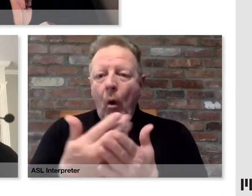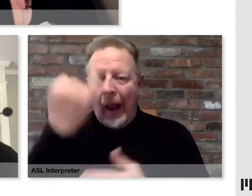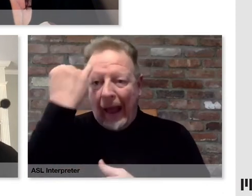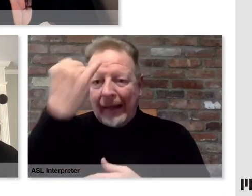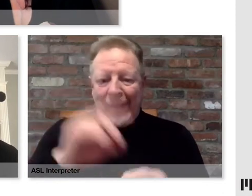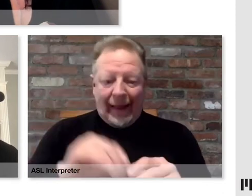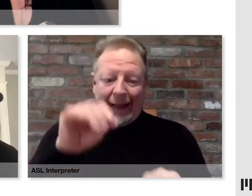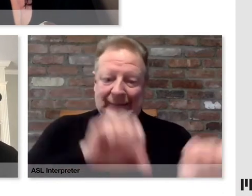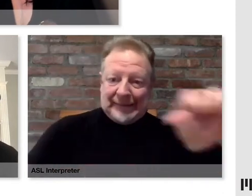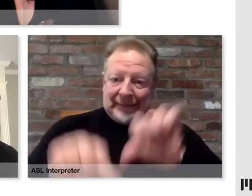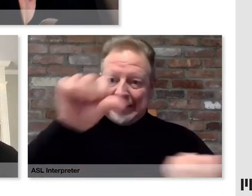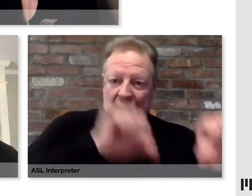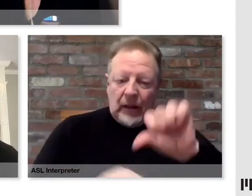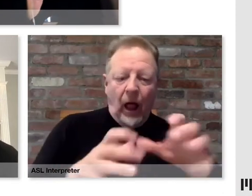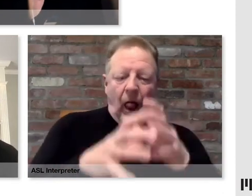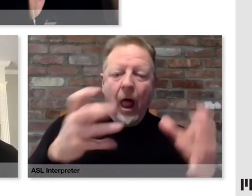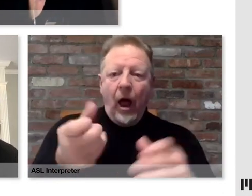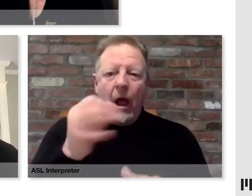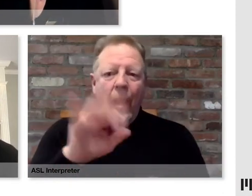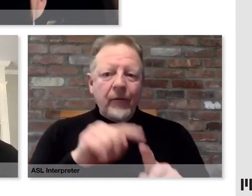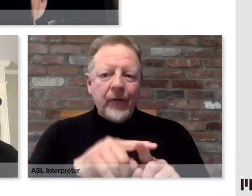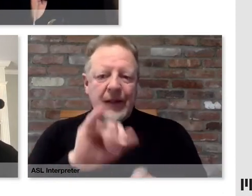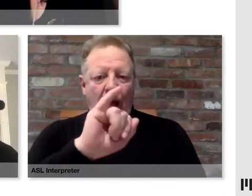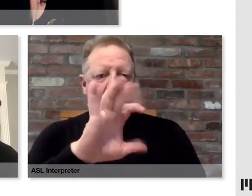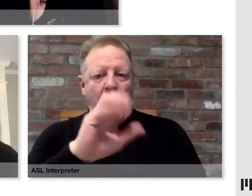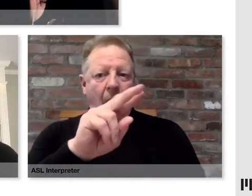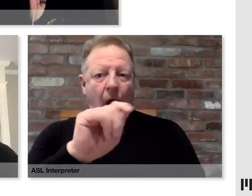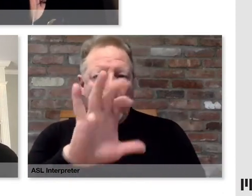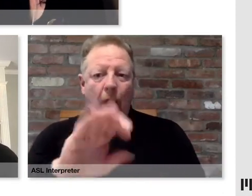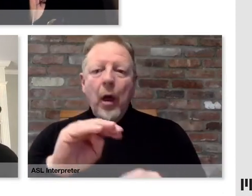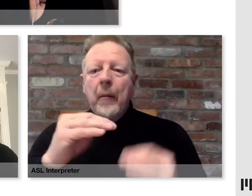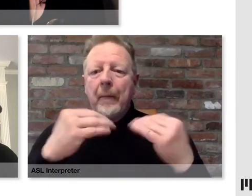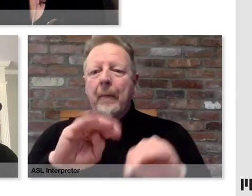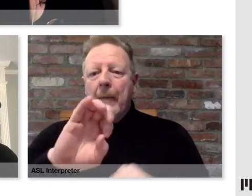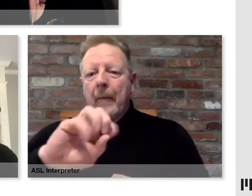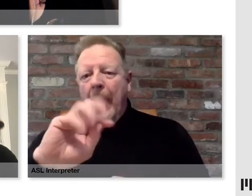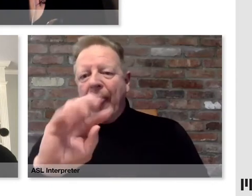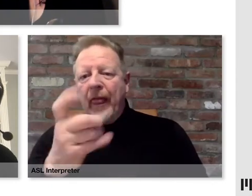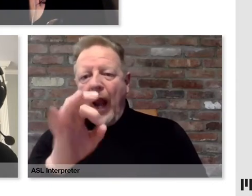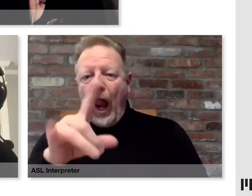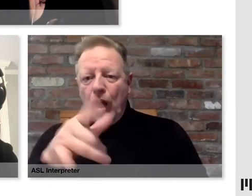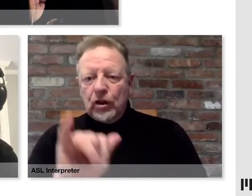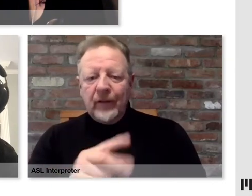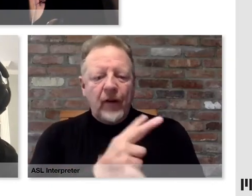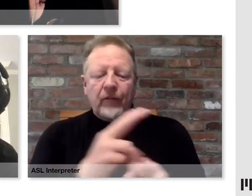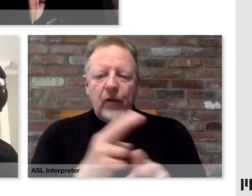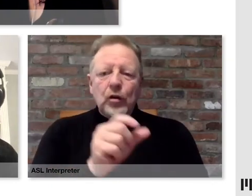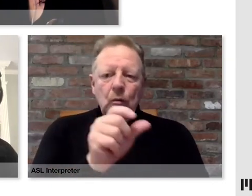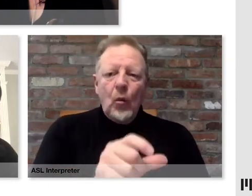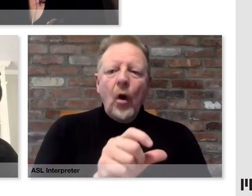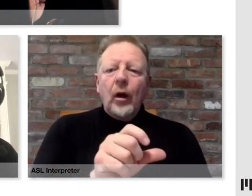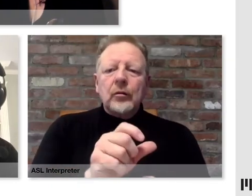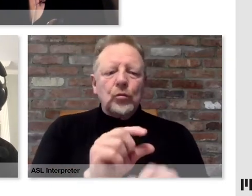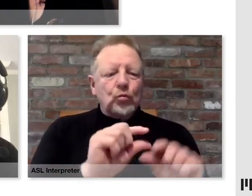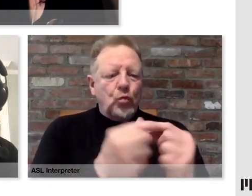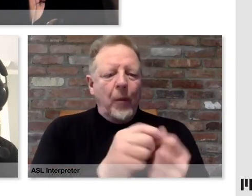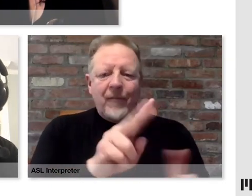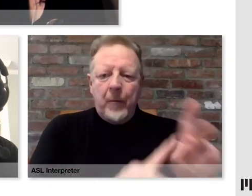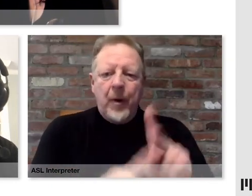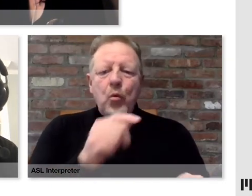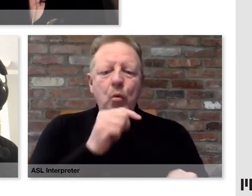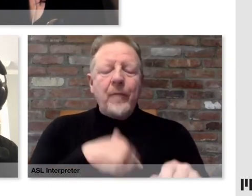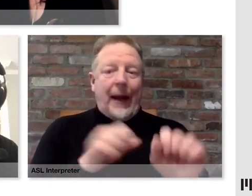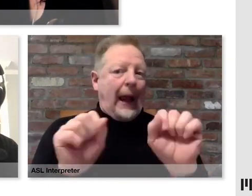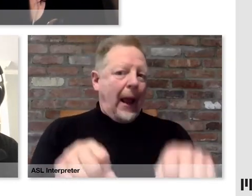science, a lot of these iconic methodologies, you know, there have been a very small set of people who have been able